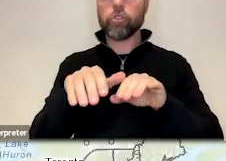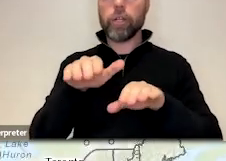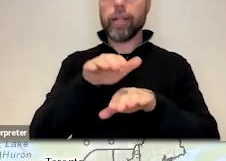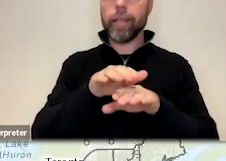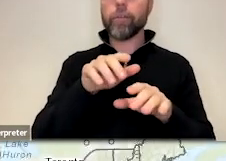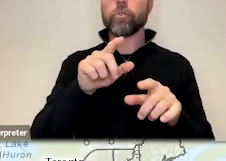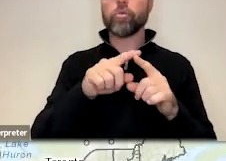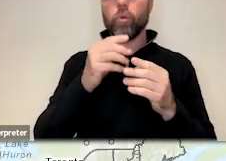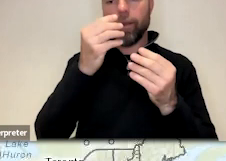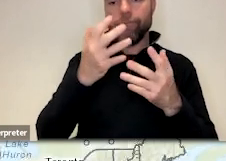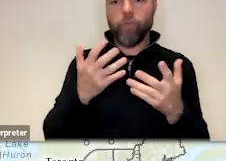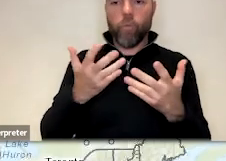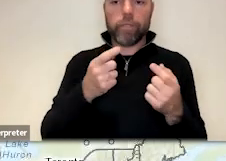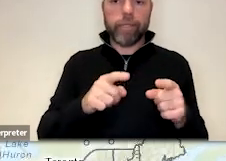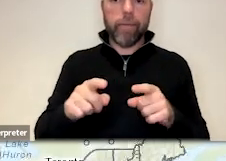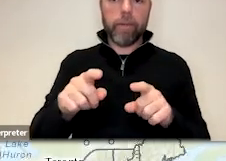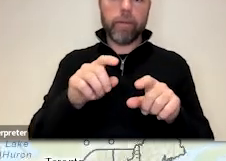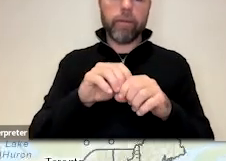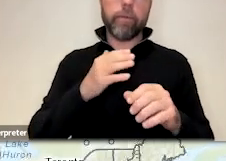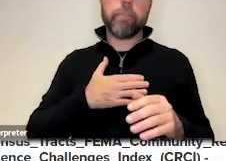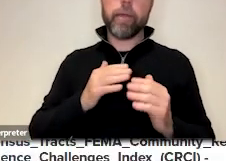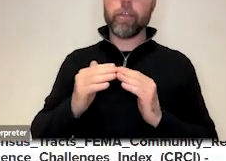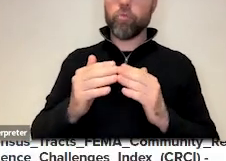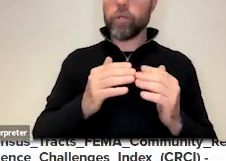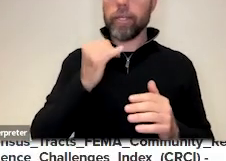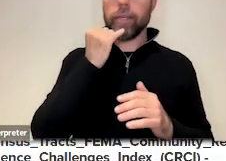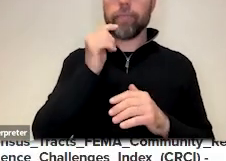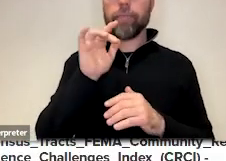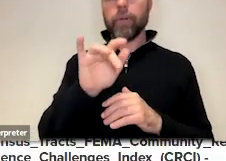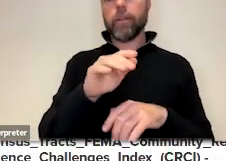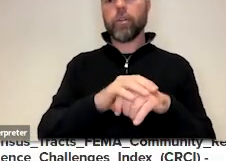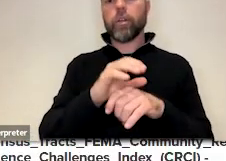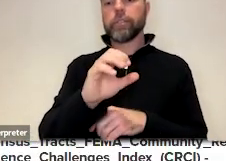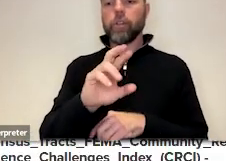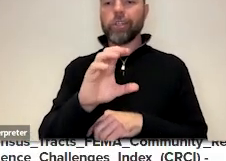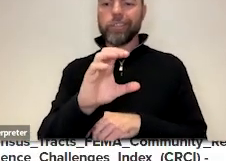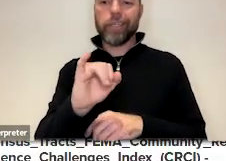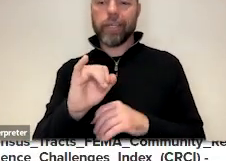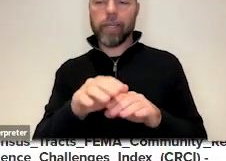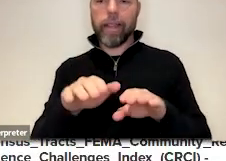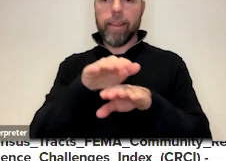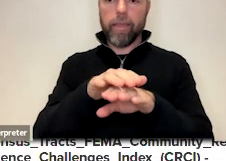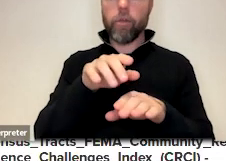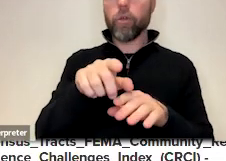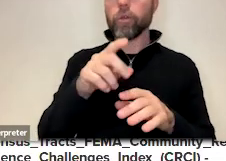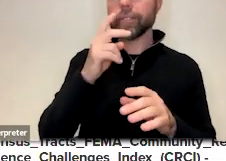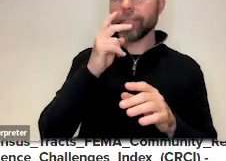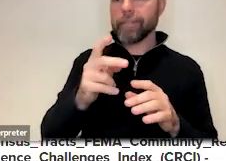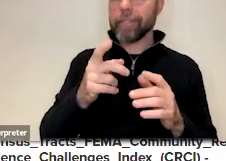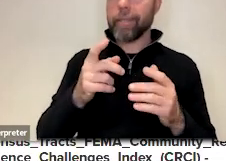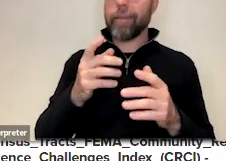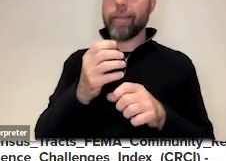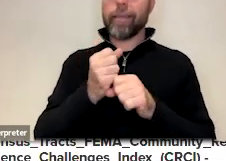what's going on in my community. If I click on our CRCI layer here, you can see that I'm going